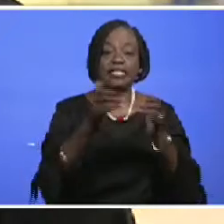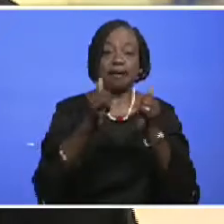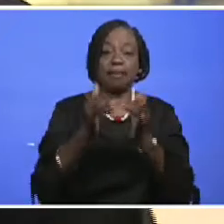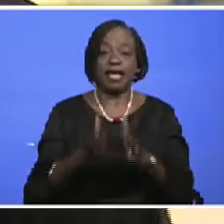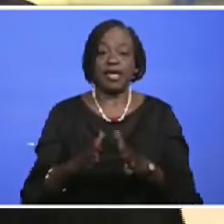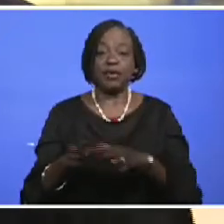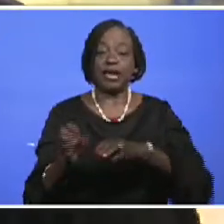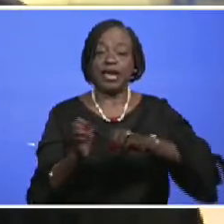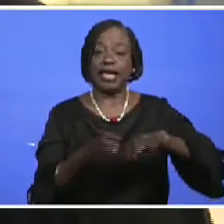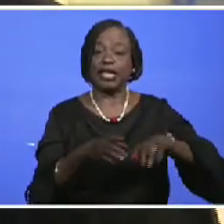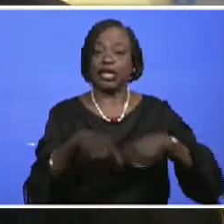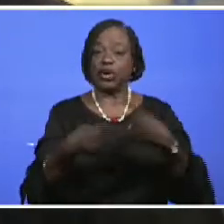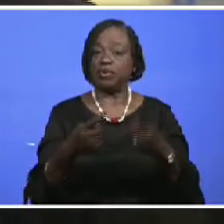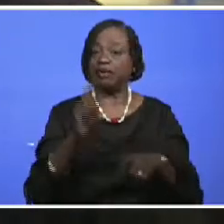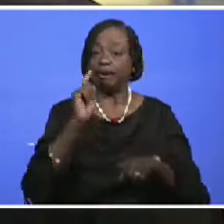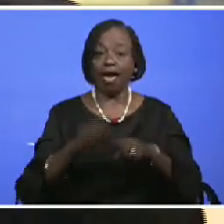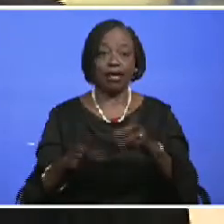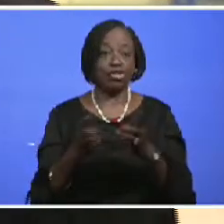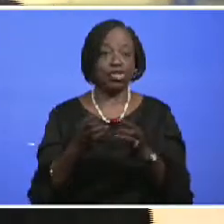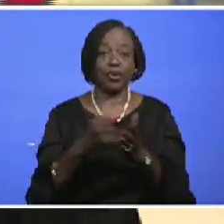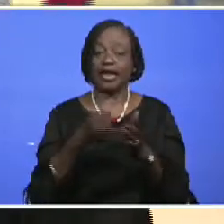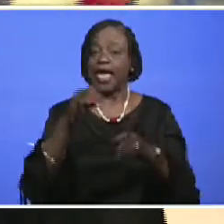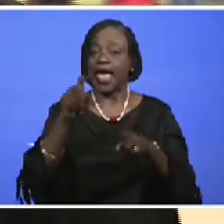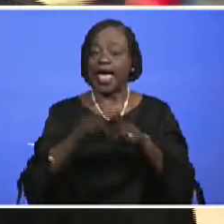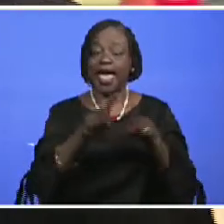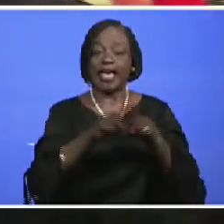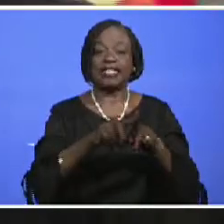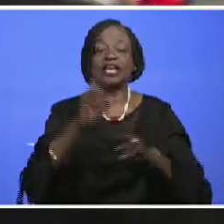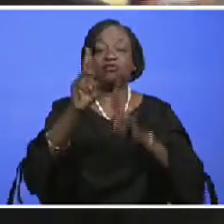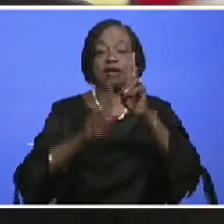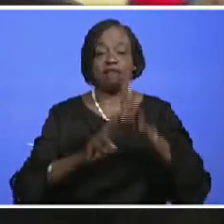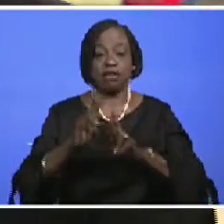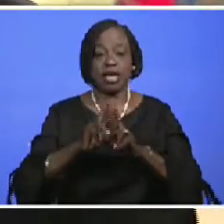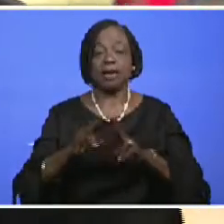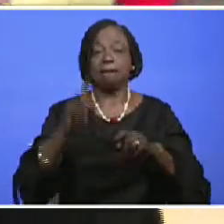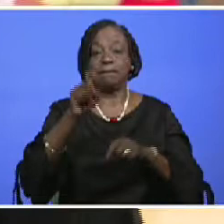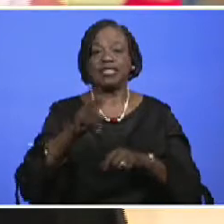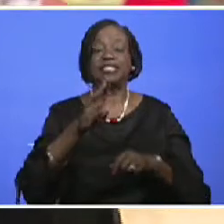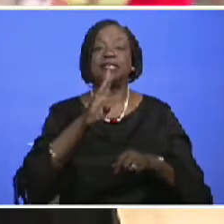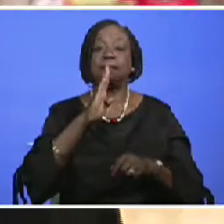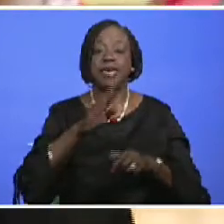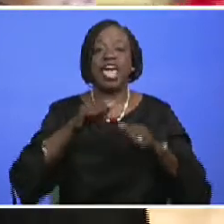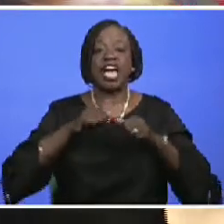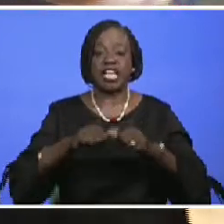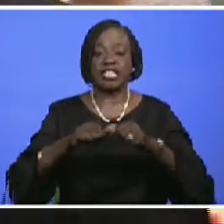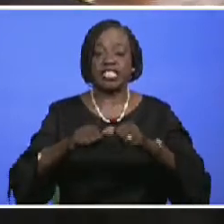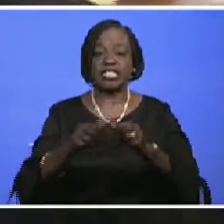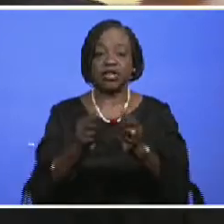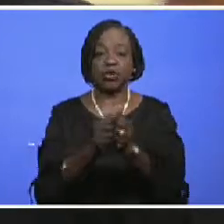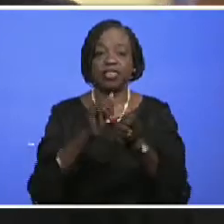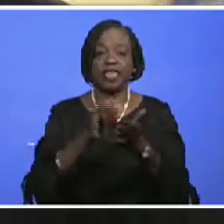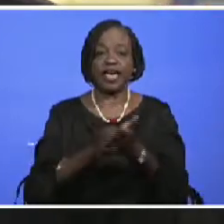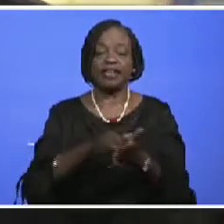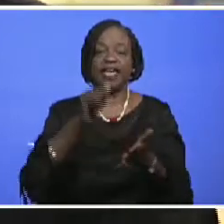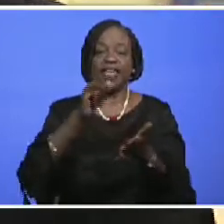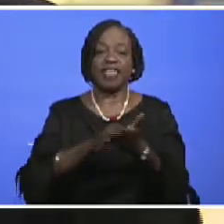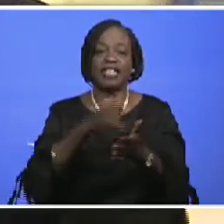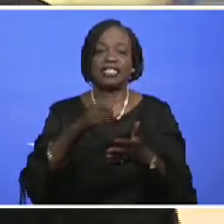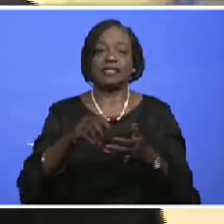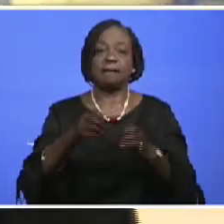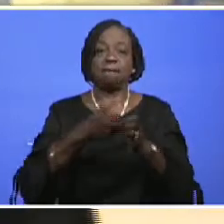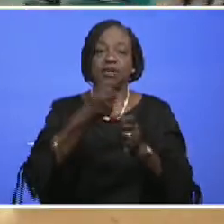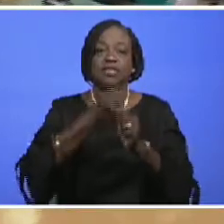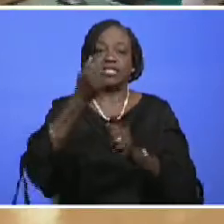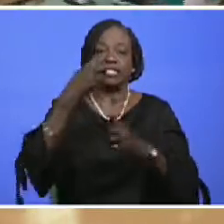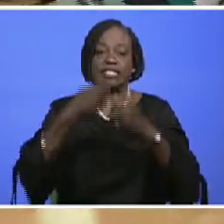you can't do that as a referee. So, and I have to be consistent with that. So that's the difficult part of going from playing to